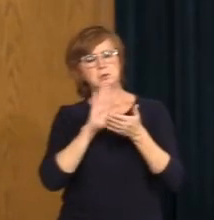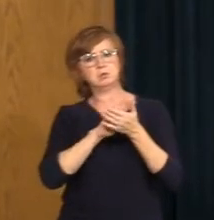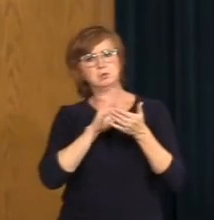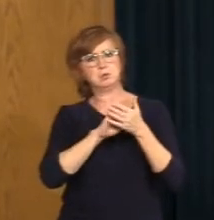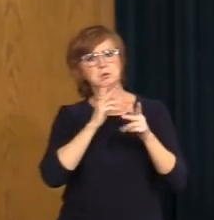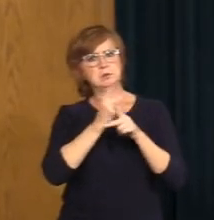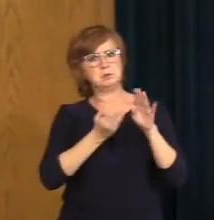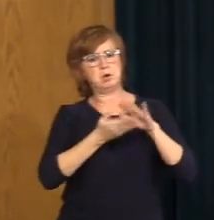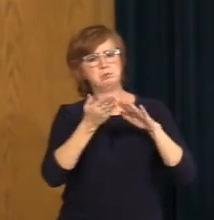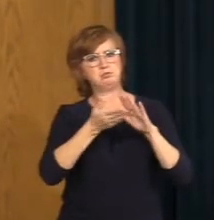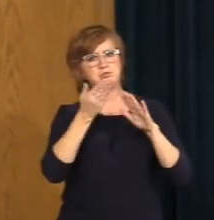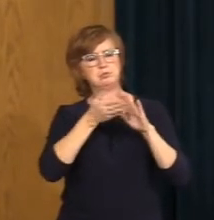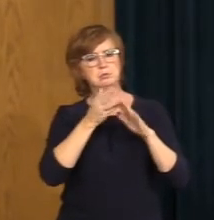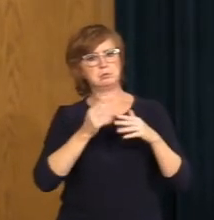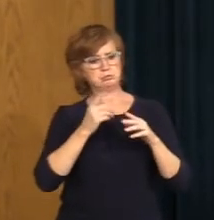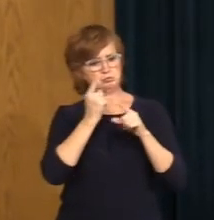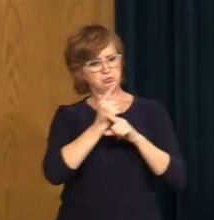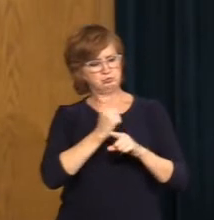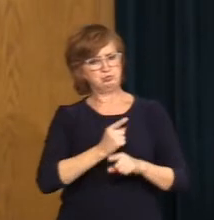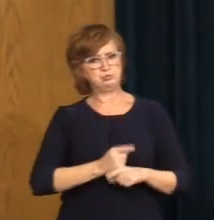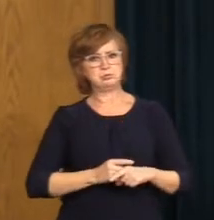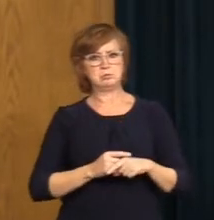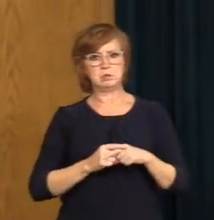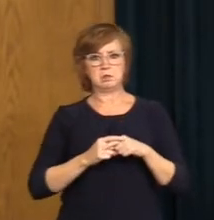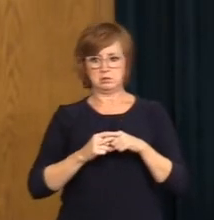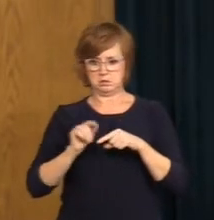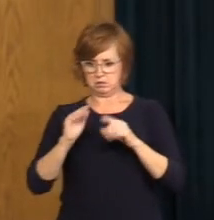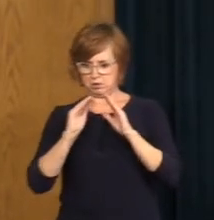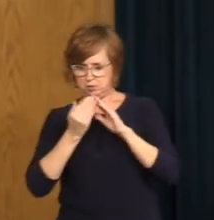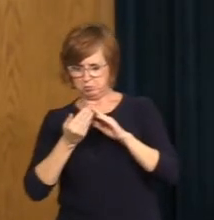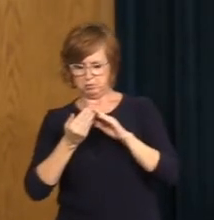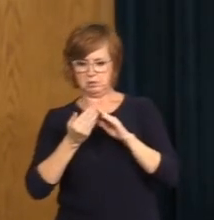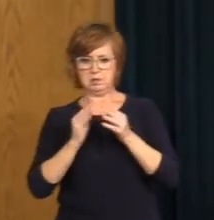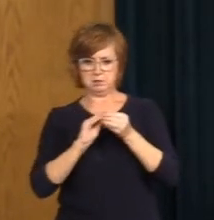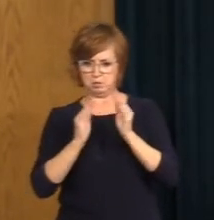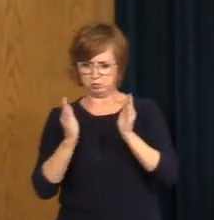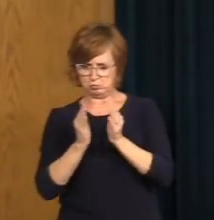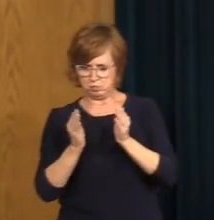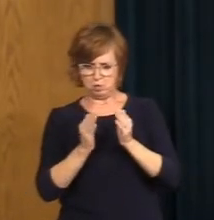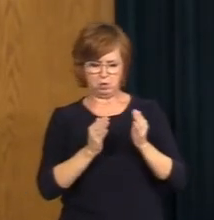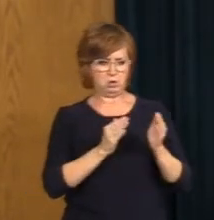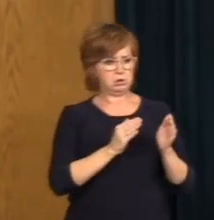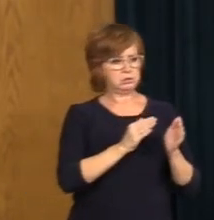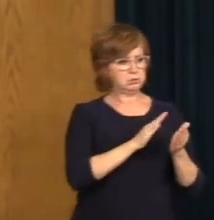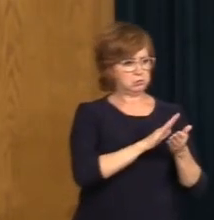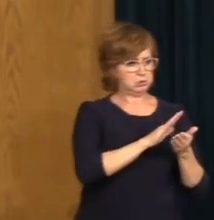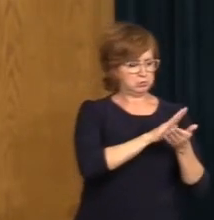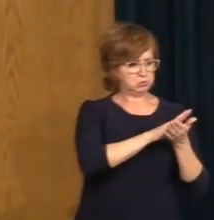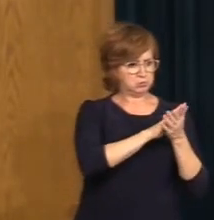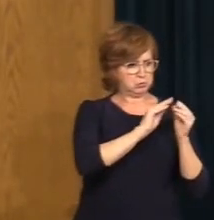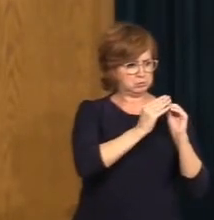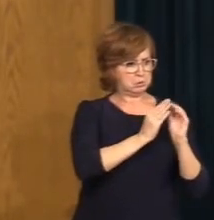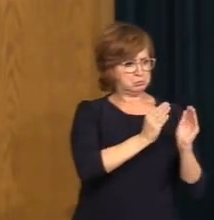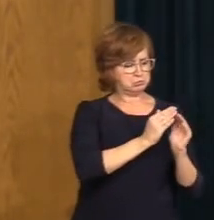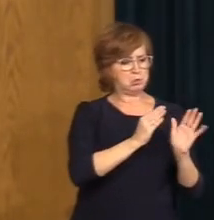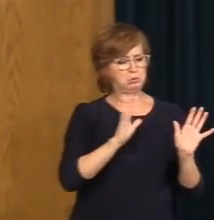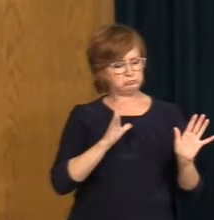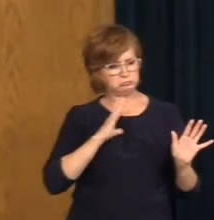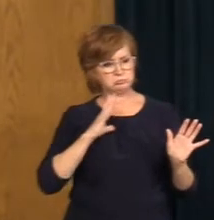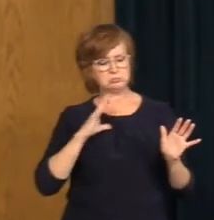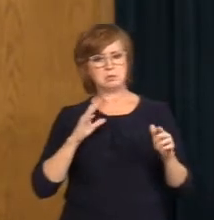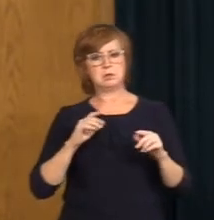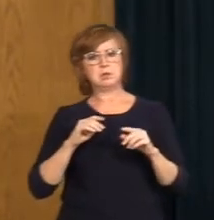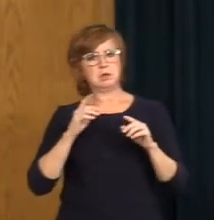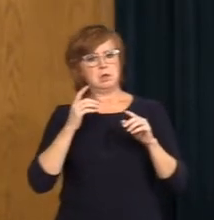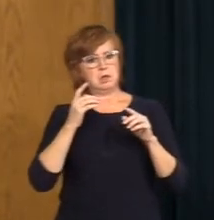based on the level of community transmission where they are at, and if there has been a case or a